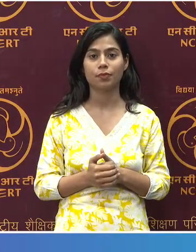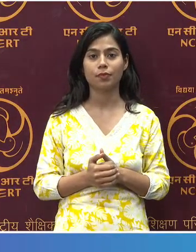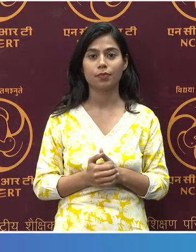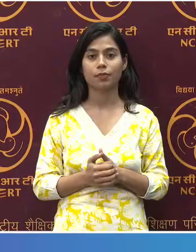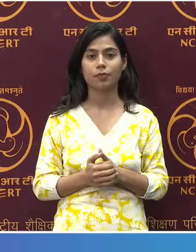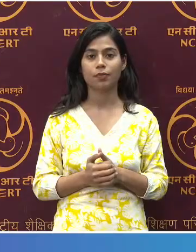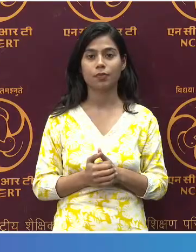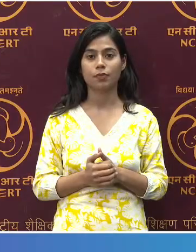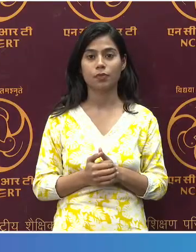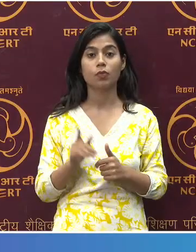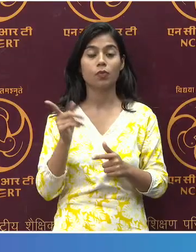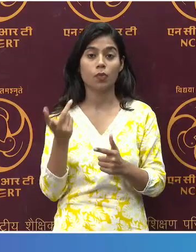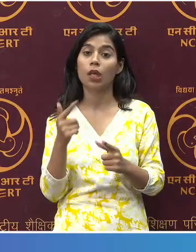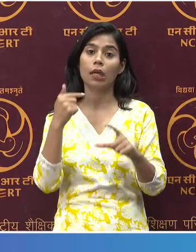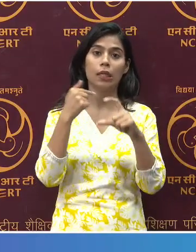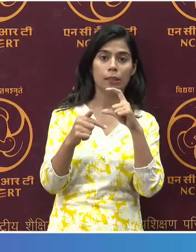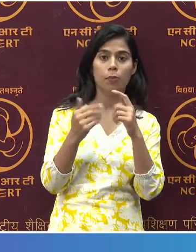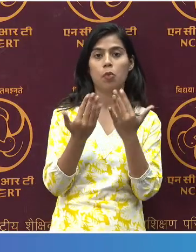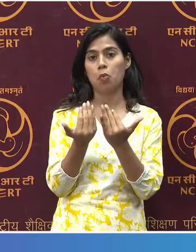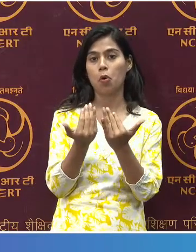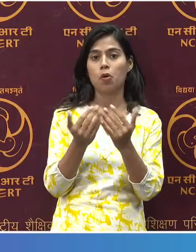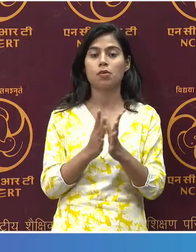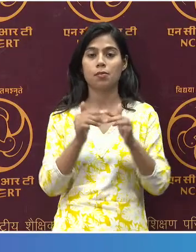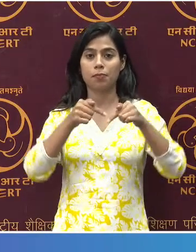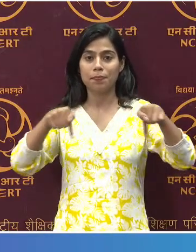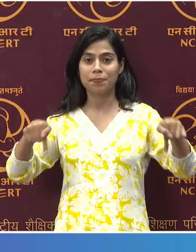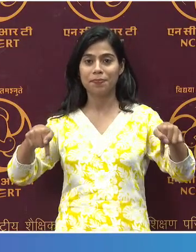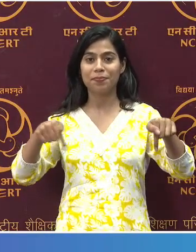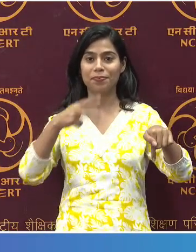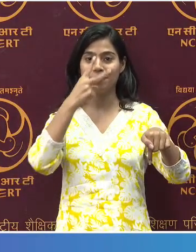8800440559. You can also write an email to us.